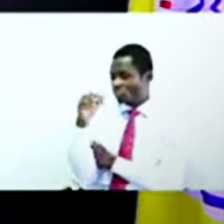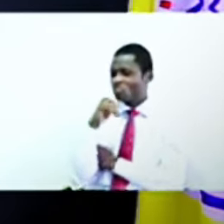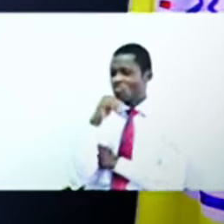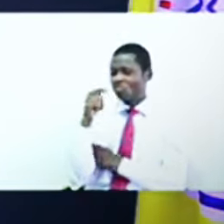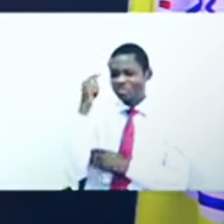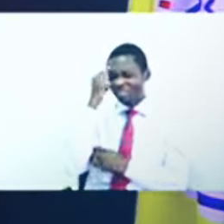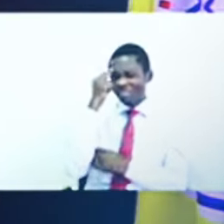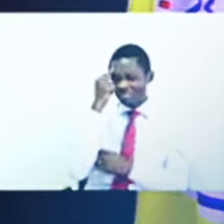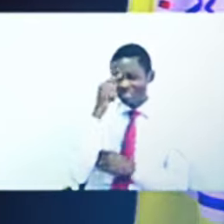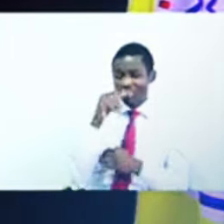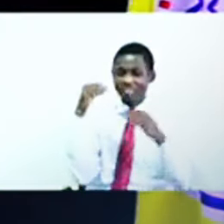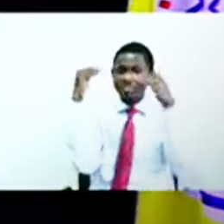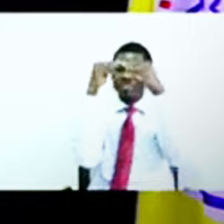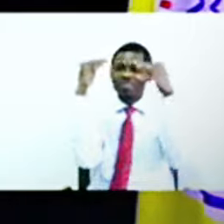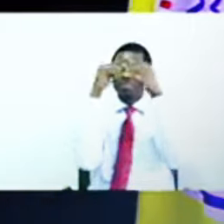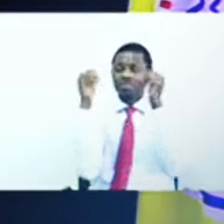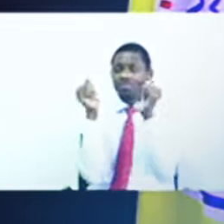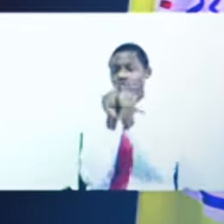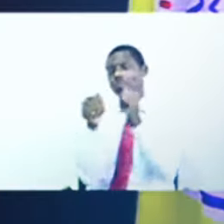own advantage.